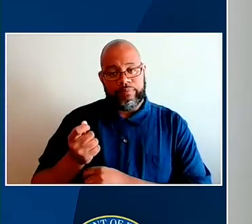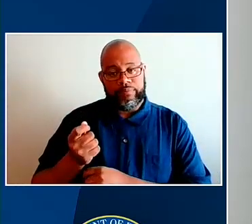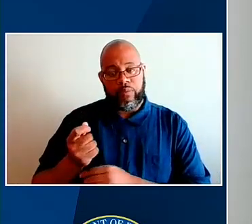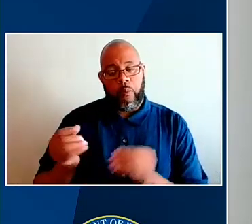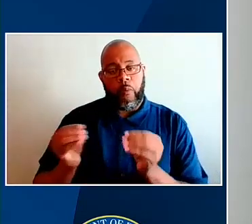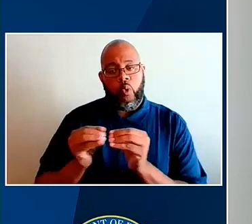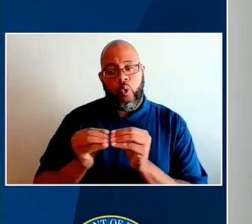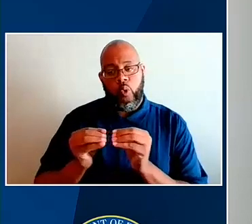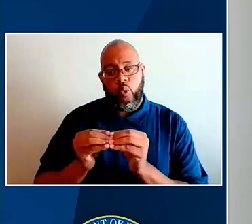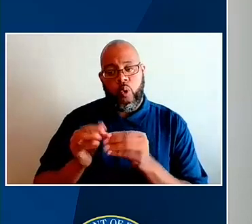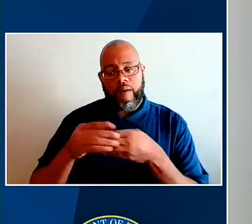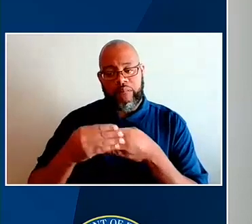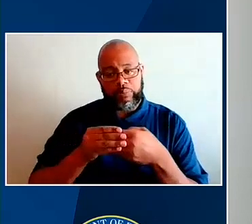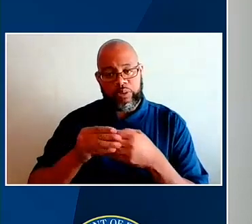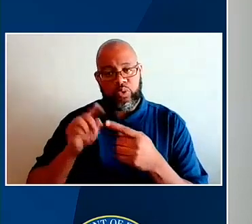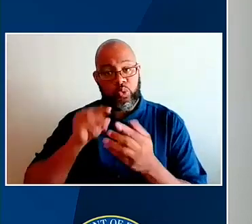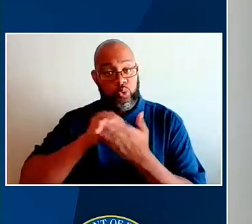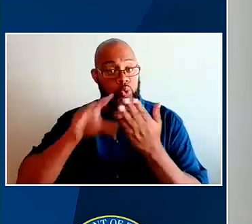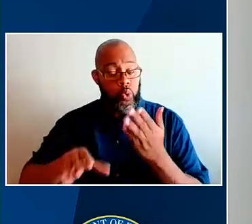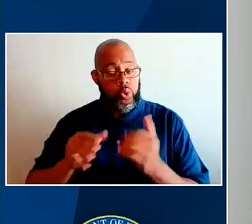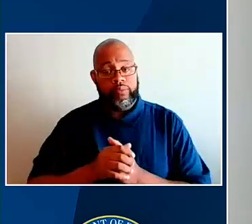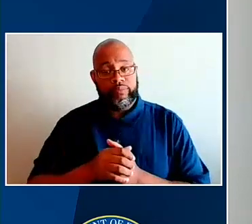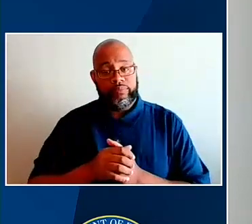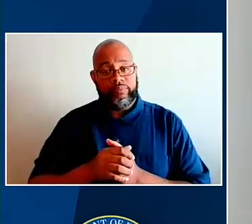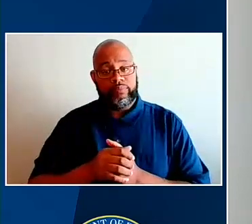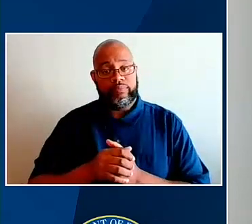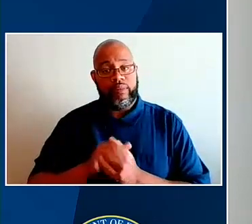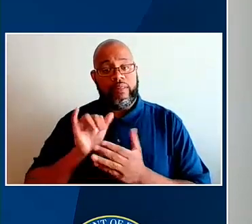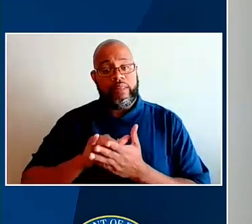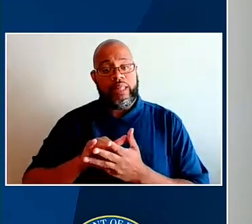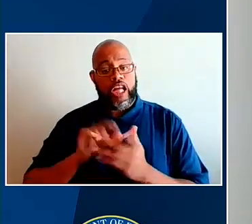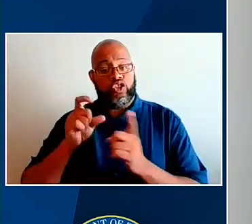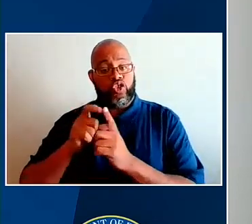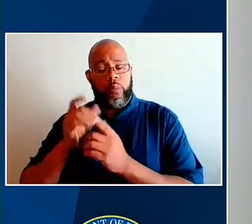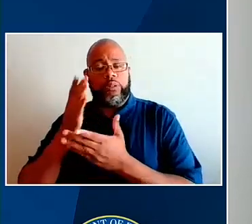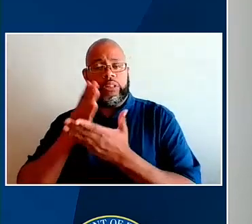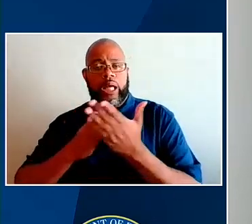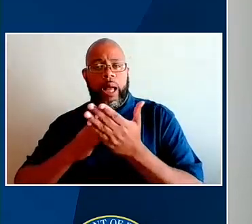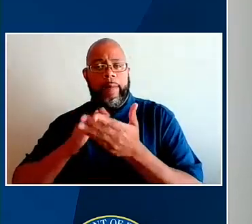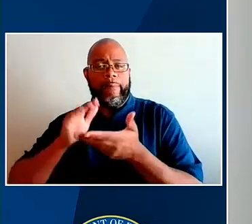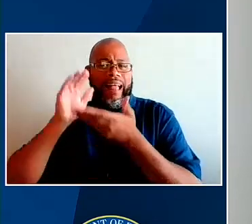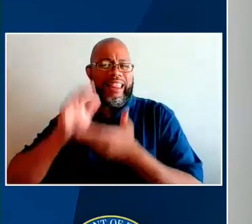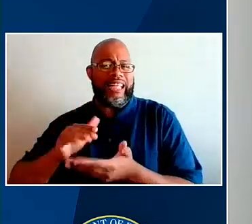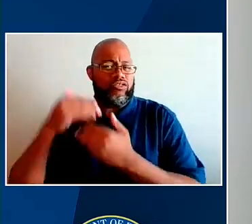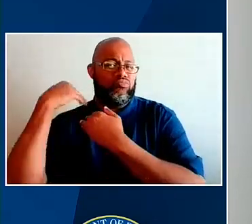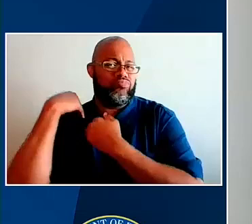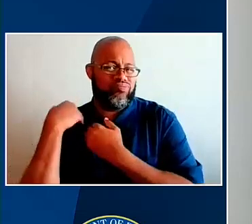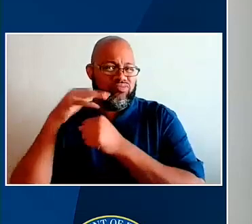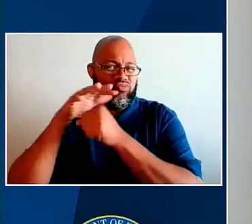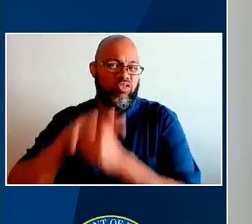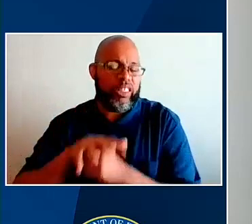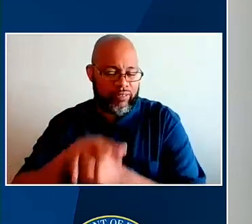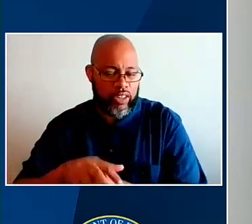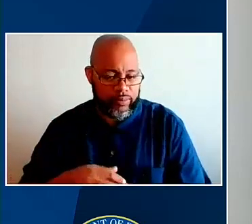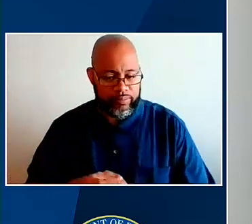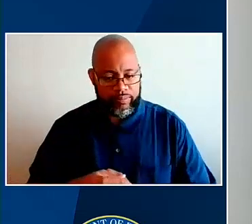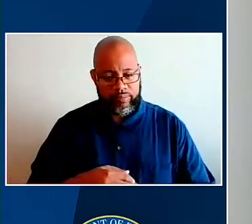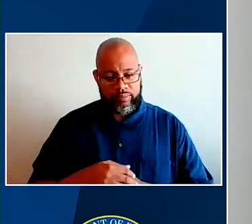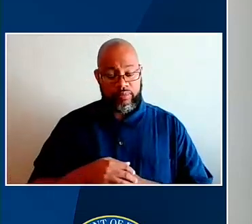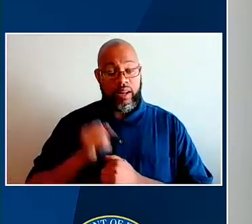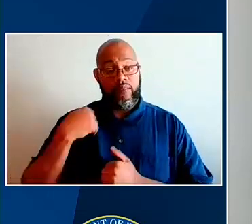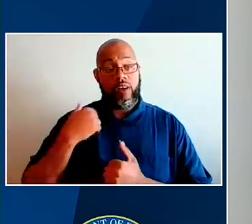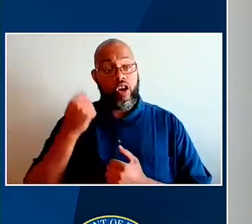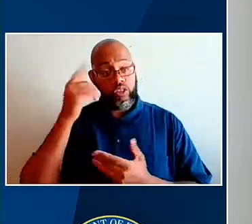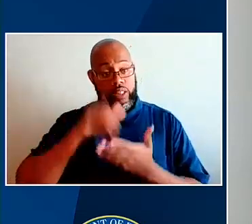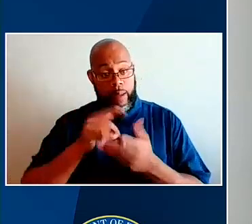more flexibility to the student and have terms that are somewhat less onerous, as Greg described. If I understood the proposal